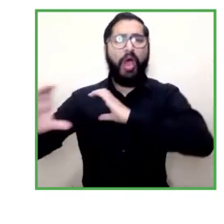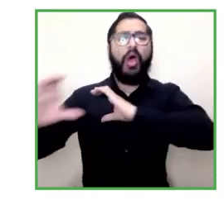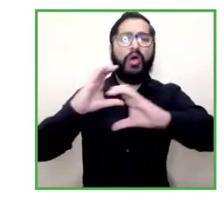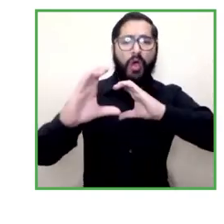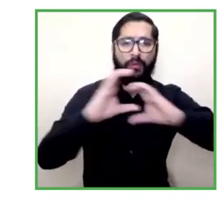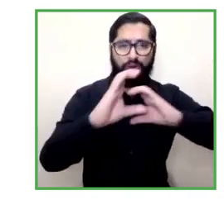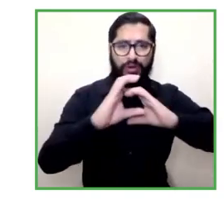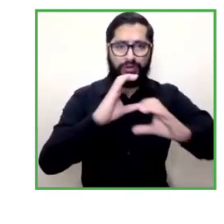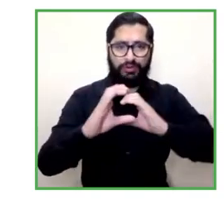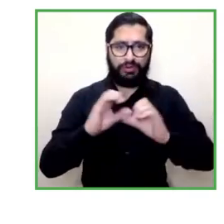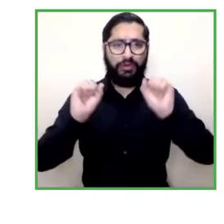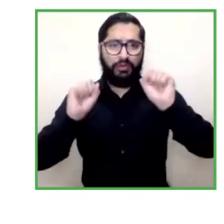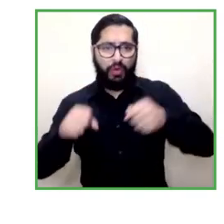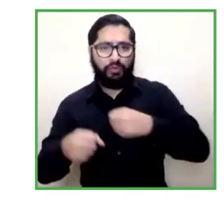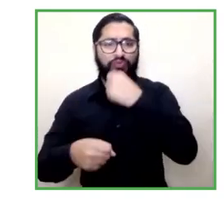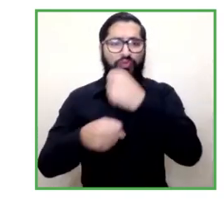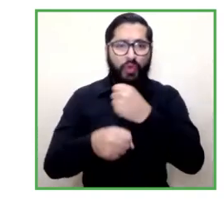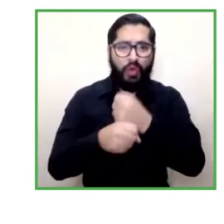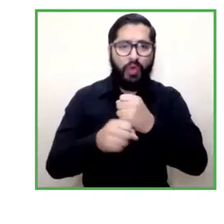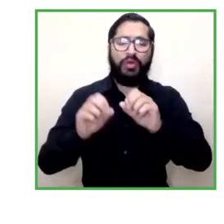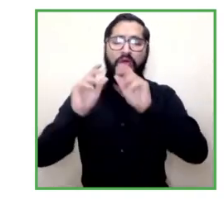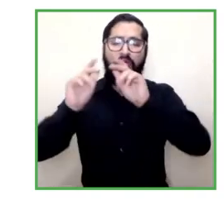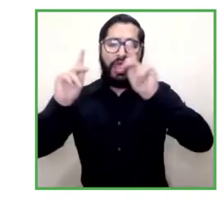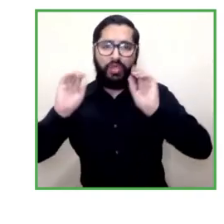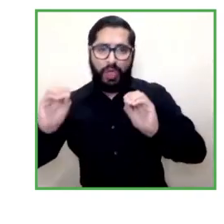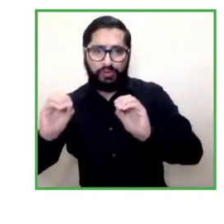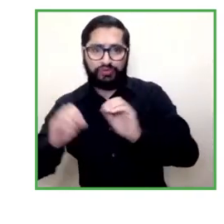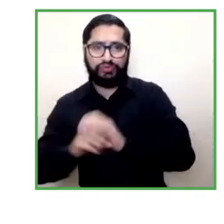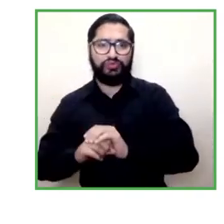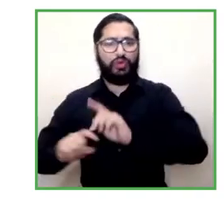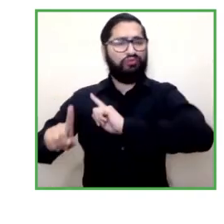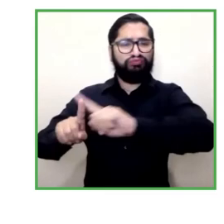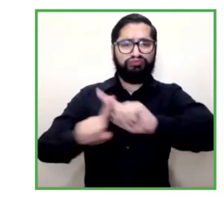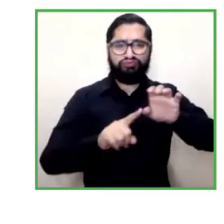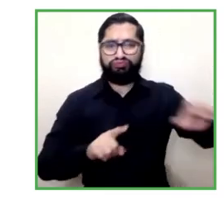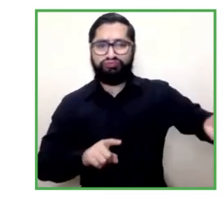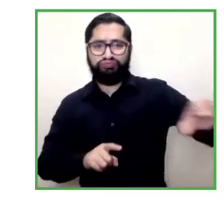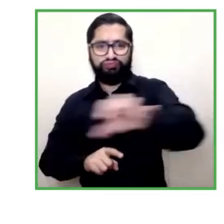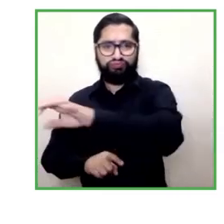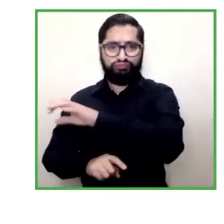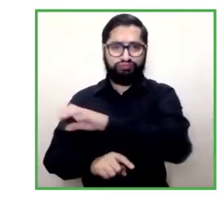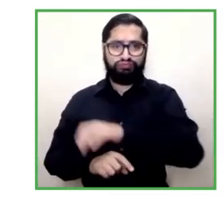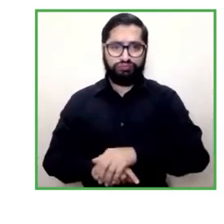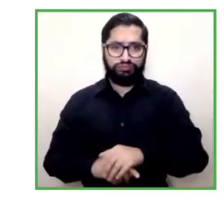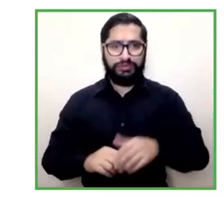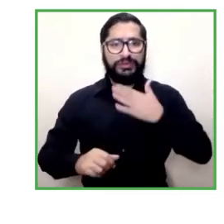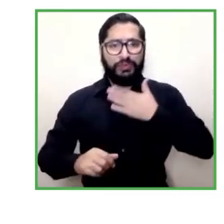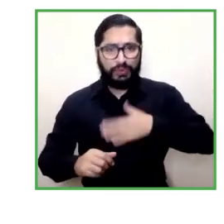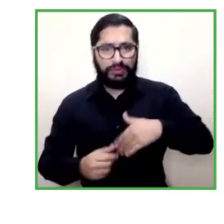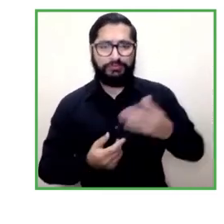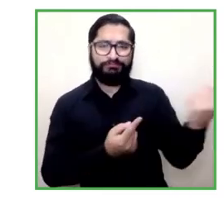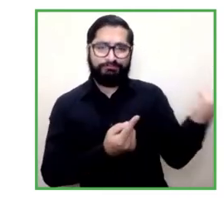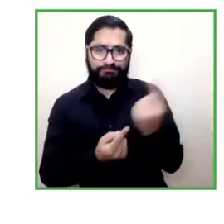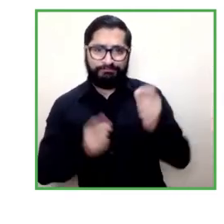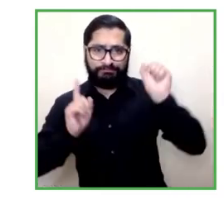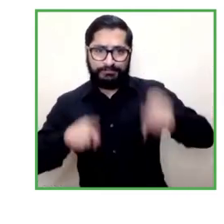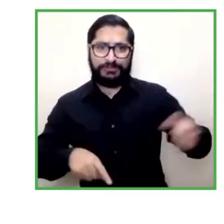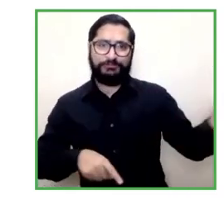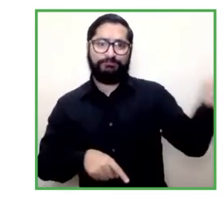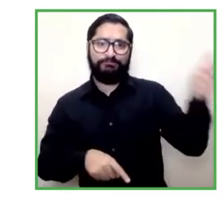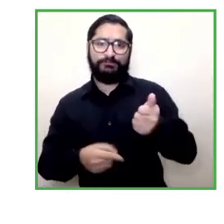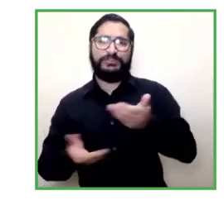en la educación y demás. Por eso requerimos del. This is why we require of the service of interpretation. And this is